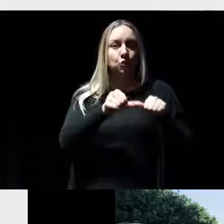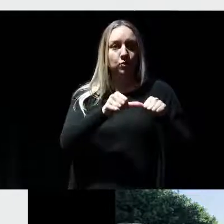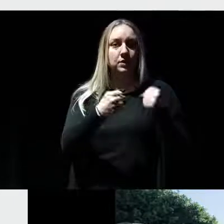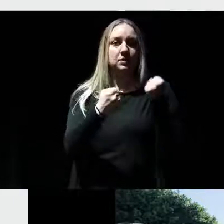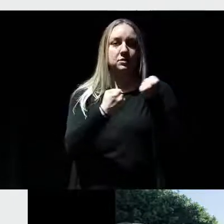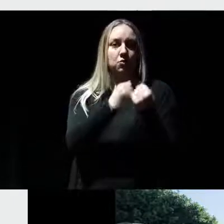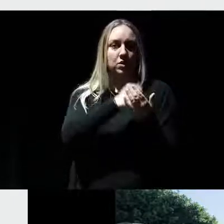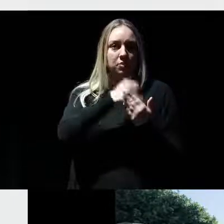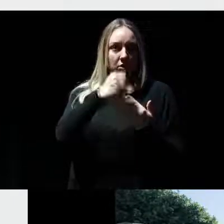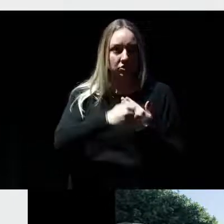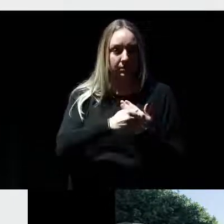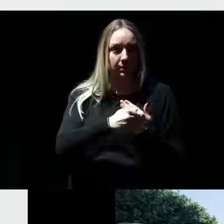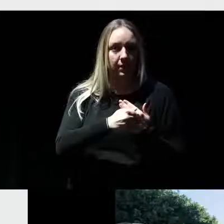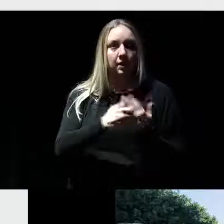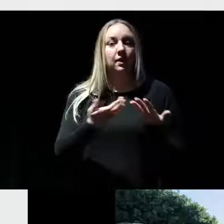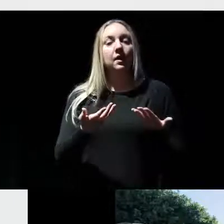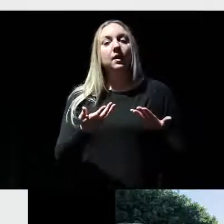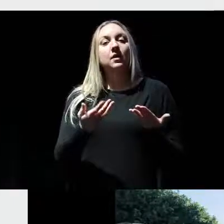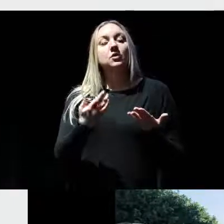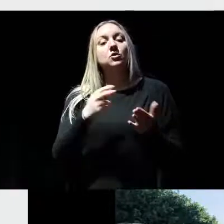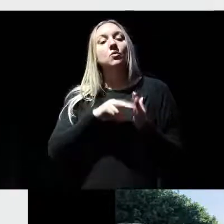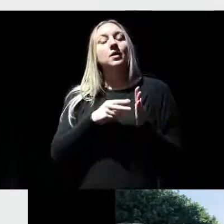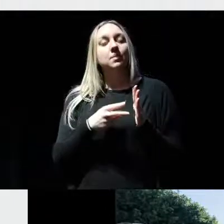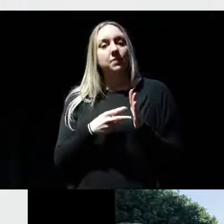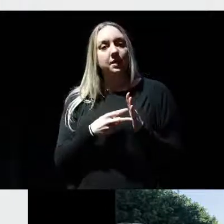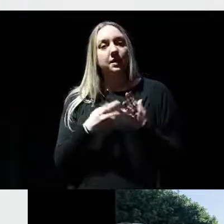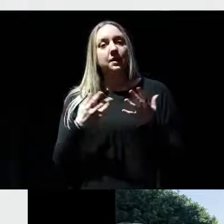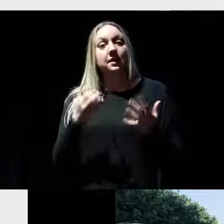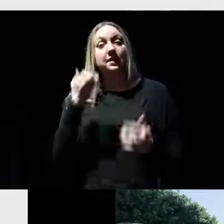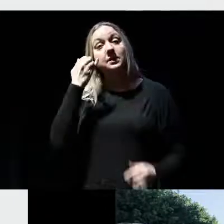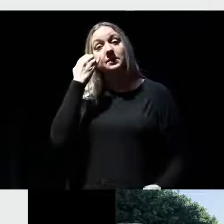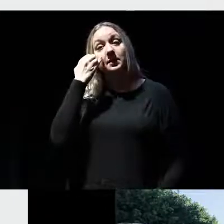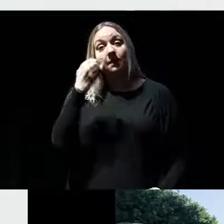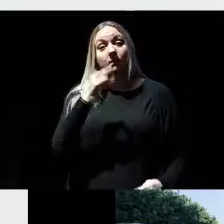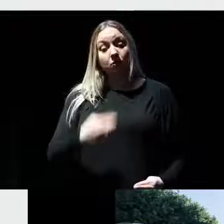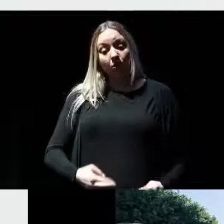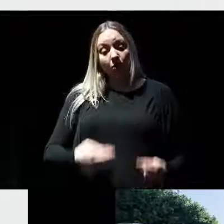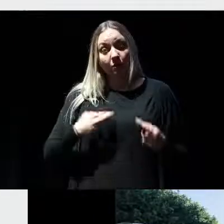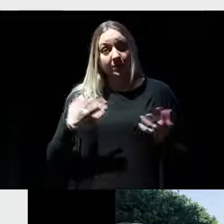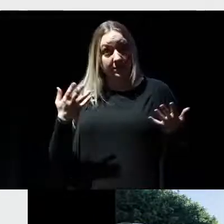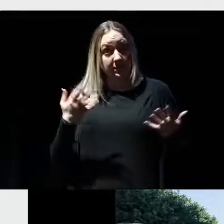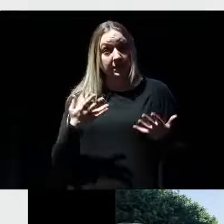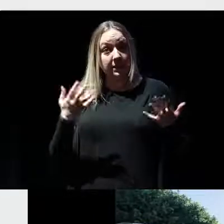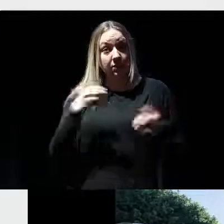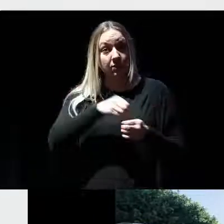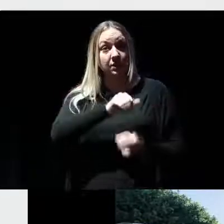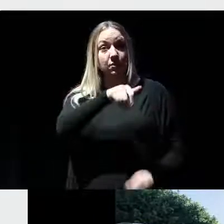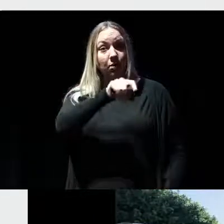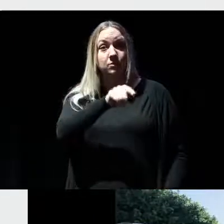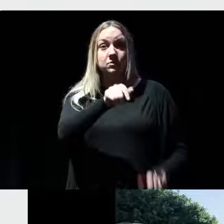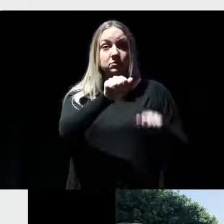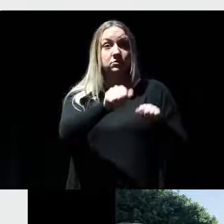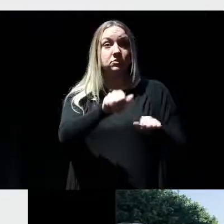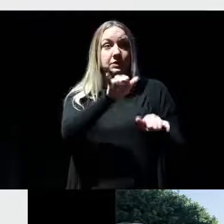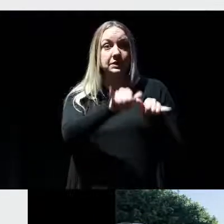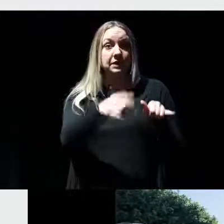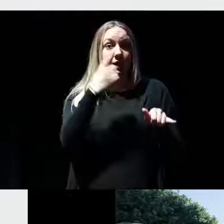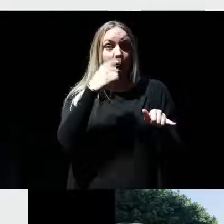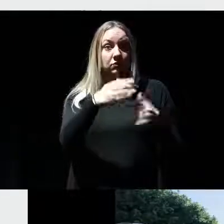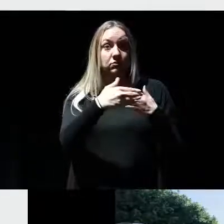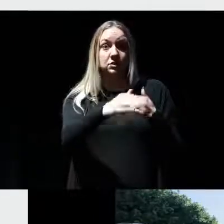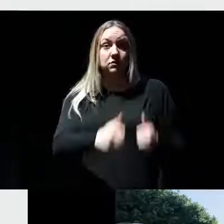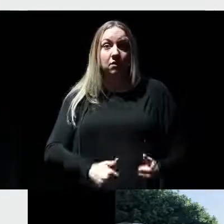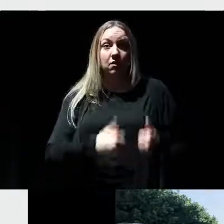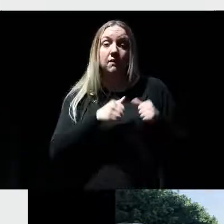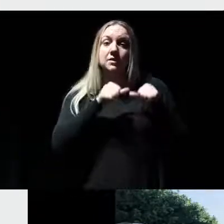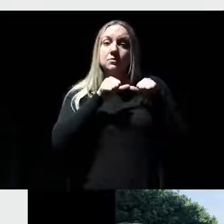that, exactly what it says, you can, if you're a resident here, you can live here for the most part for the rest of your life.